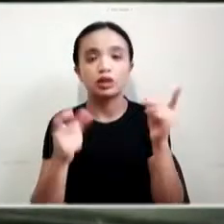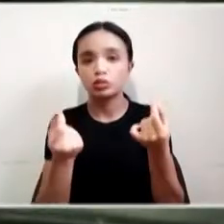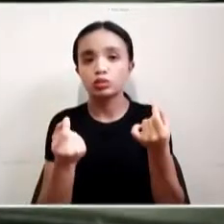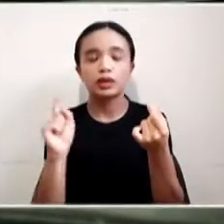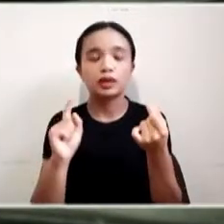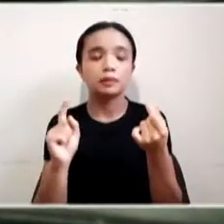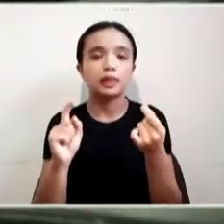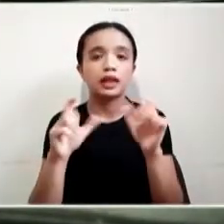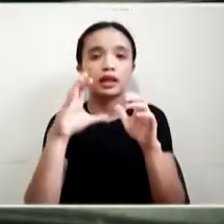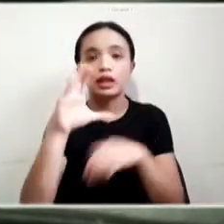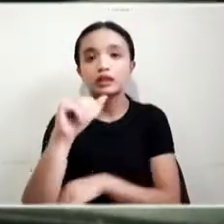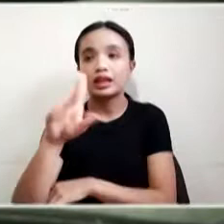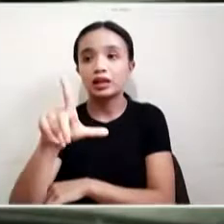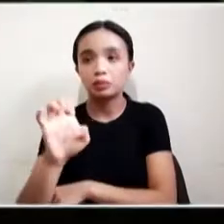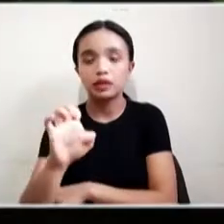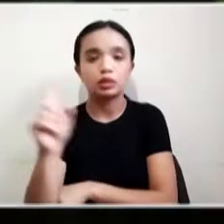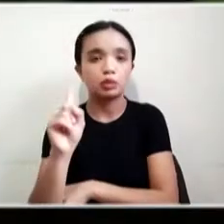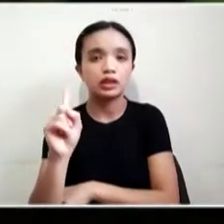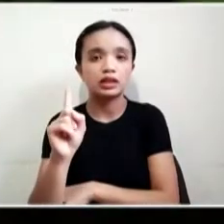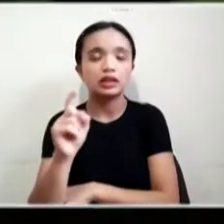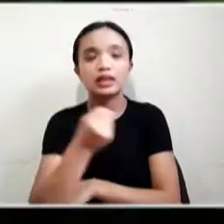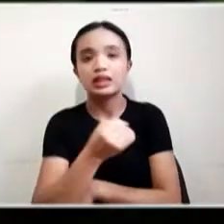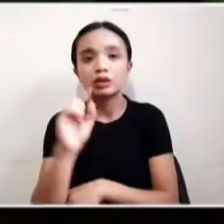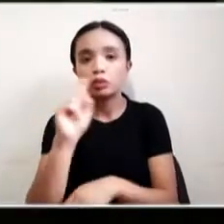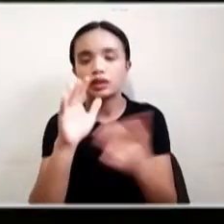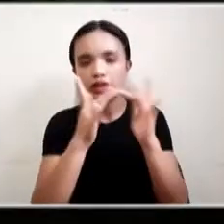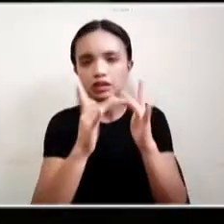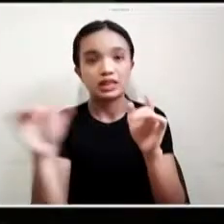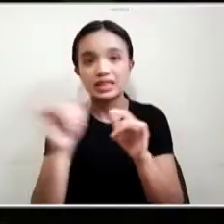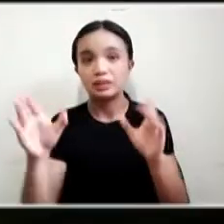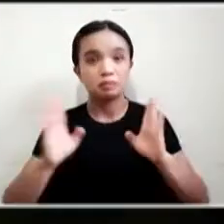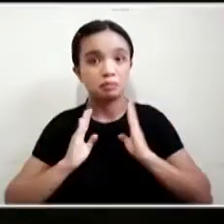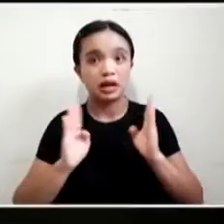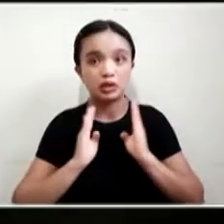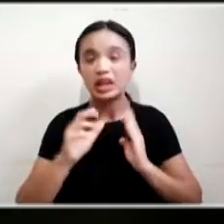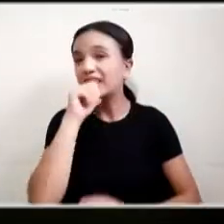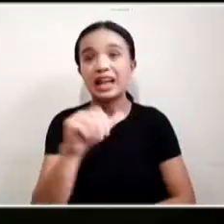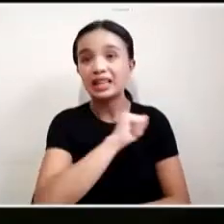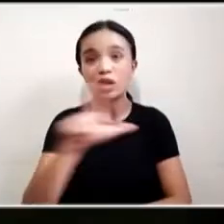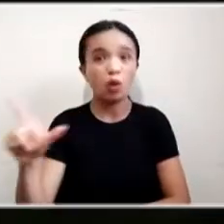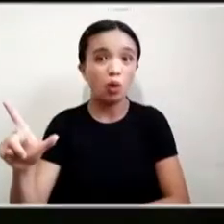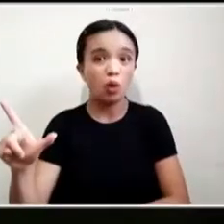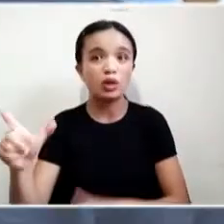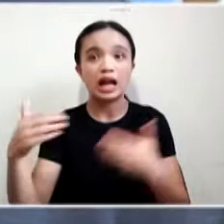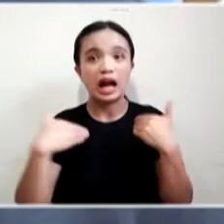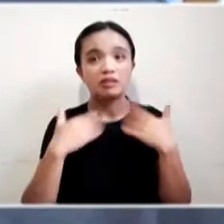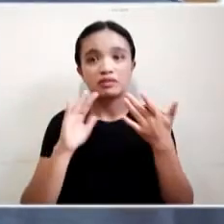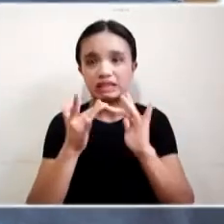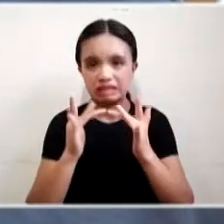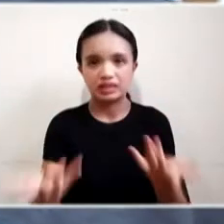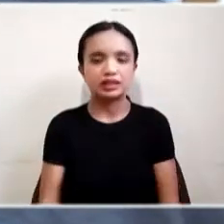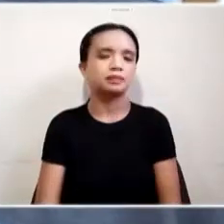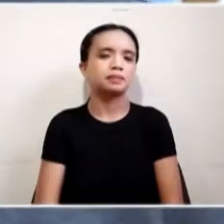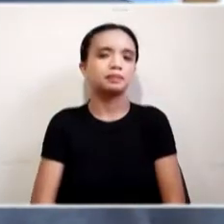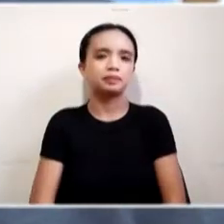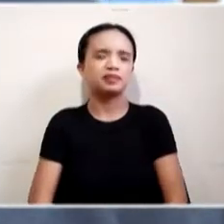iti mangipa iti bandwidth wenno internet. Ora iti syudad ti Baguio ket saan nga amin ket kabailan ti internet adanunen. Dito sa Baguio